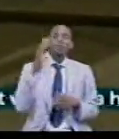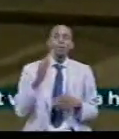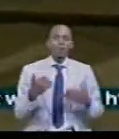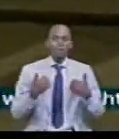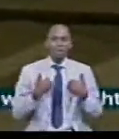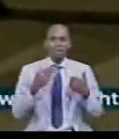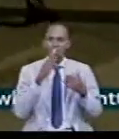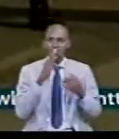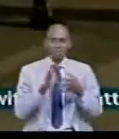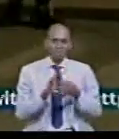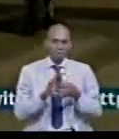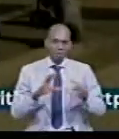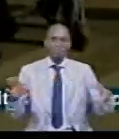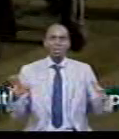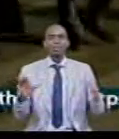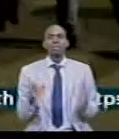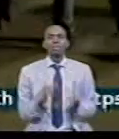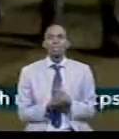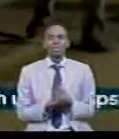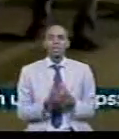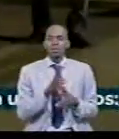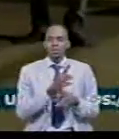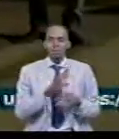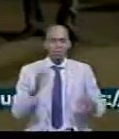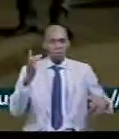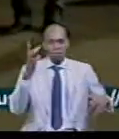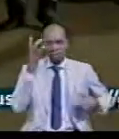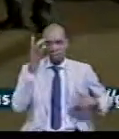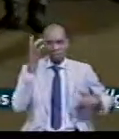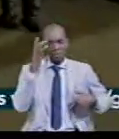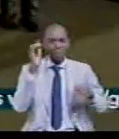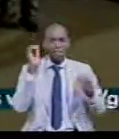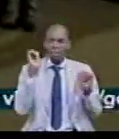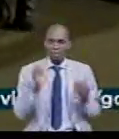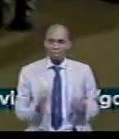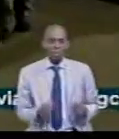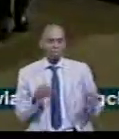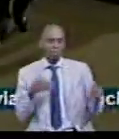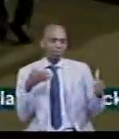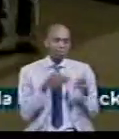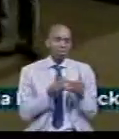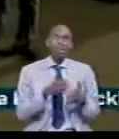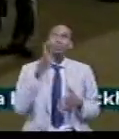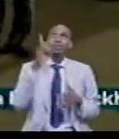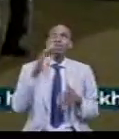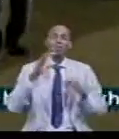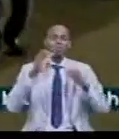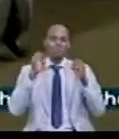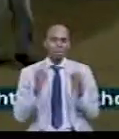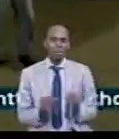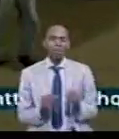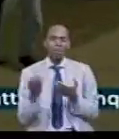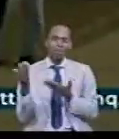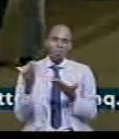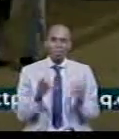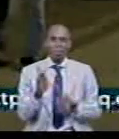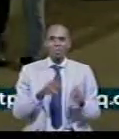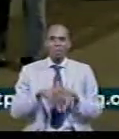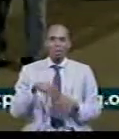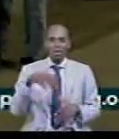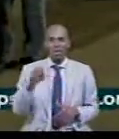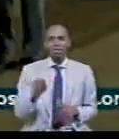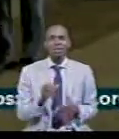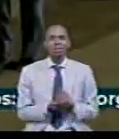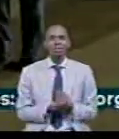released. No sickness can defy God's power. Bring them out. Clap